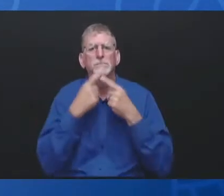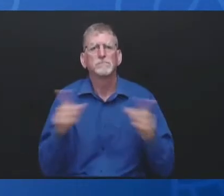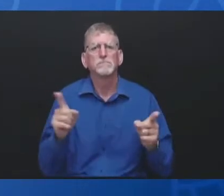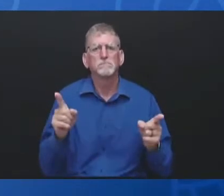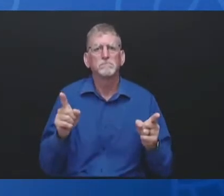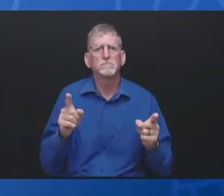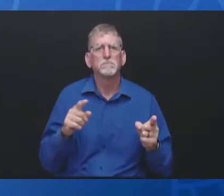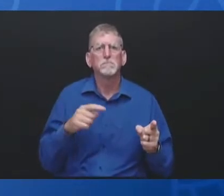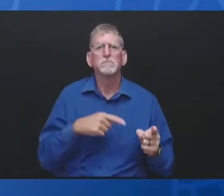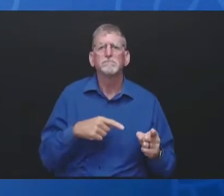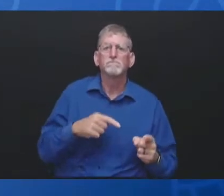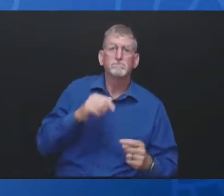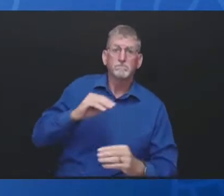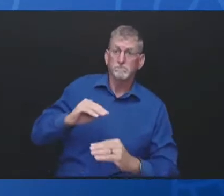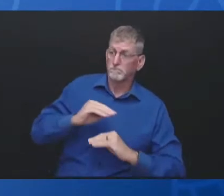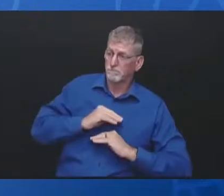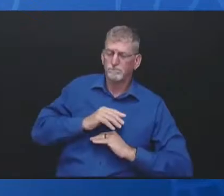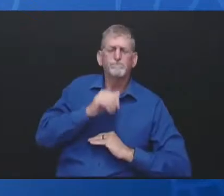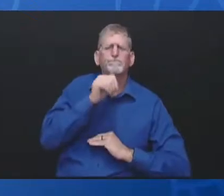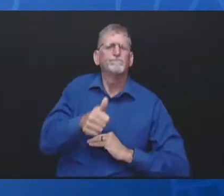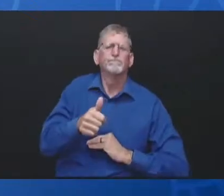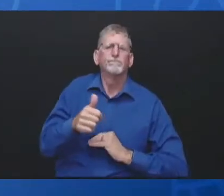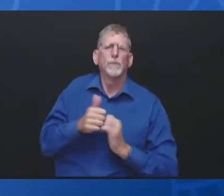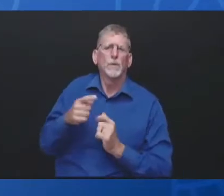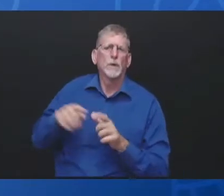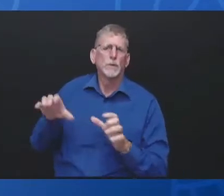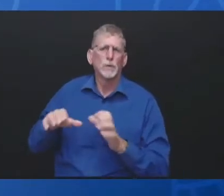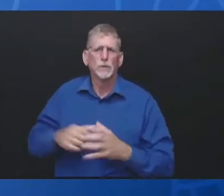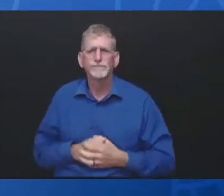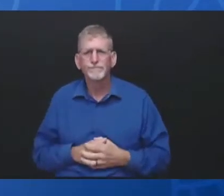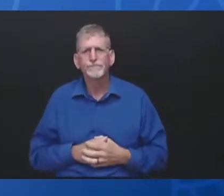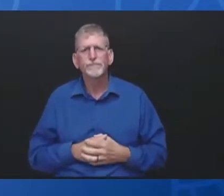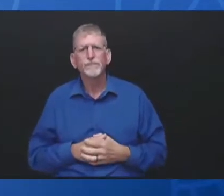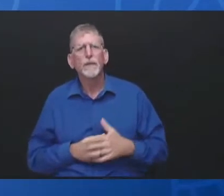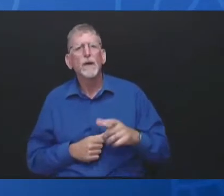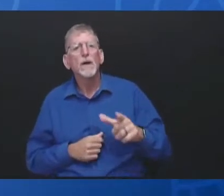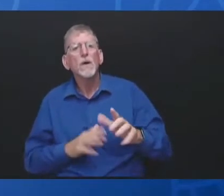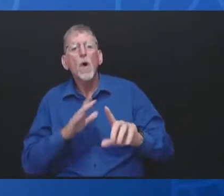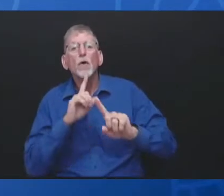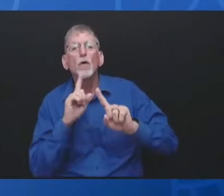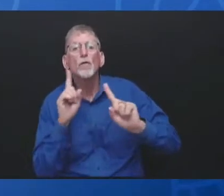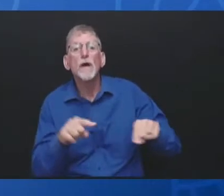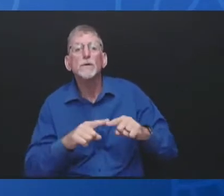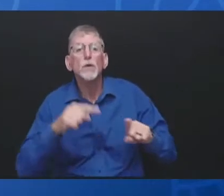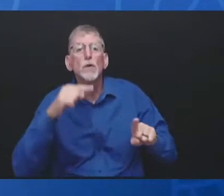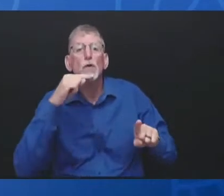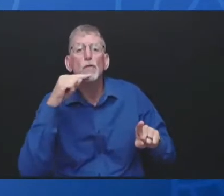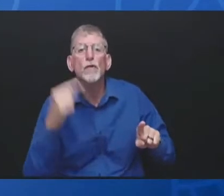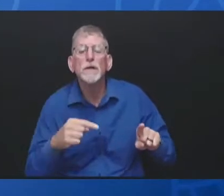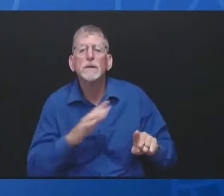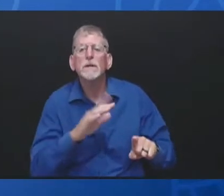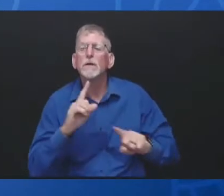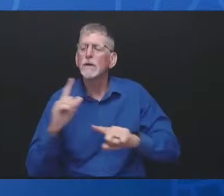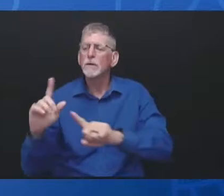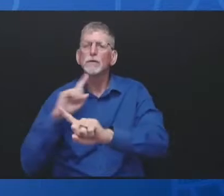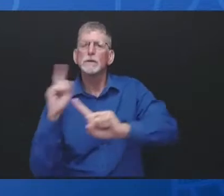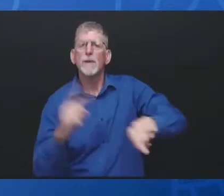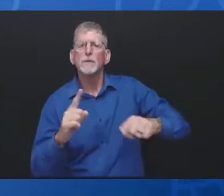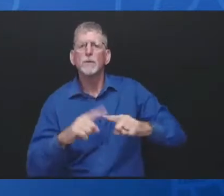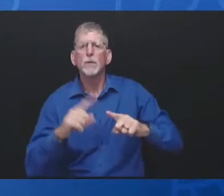sir, in the back. Let me follow up on that question. Get your reaction to Russia's response to the president's tweet, calling it quote unquote emotional.